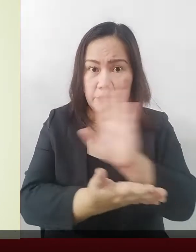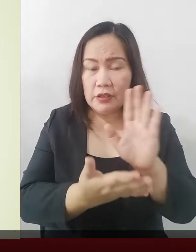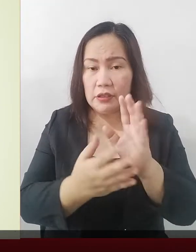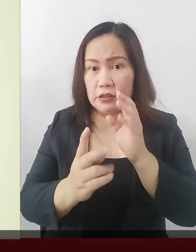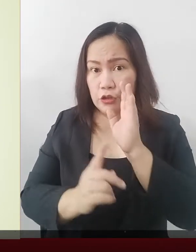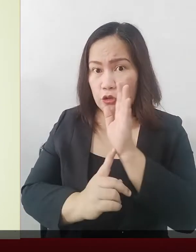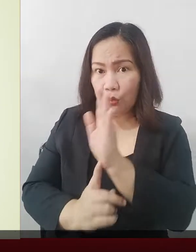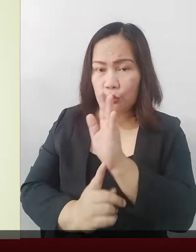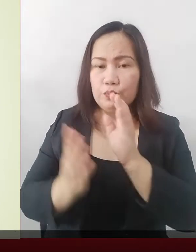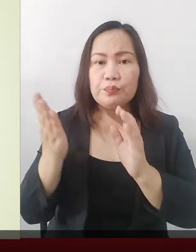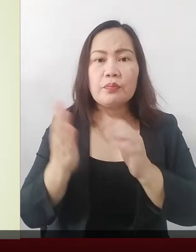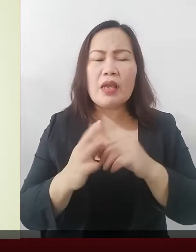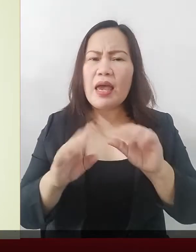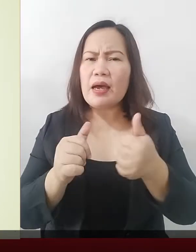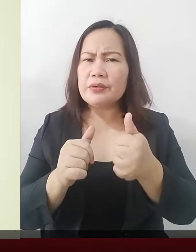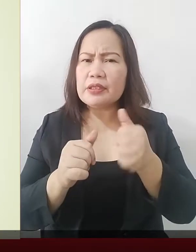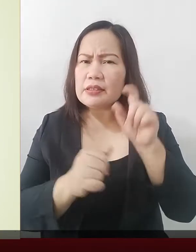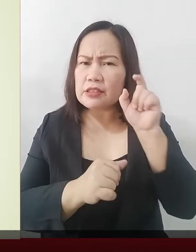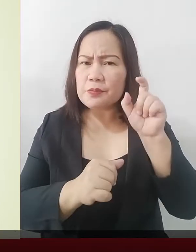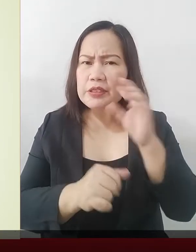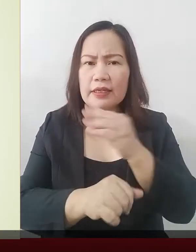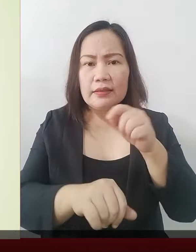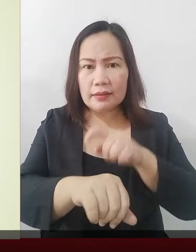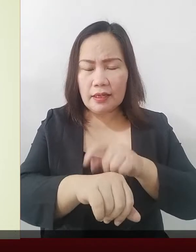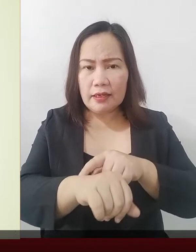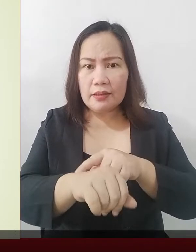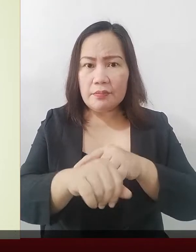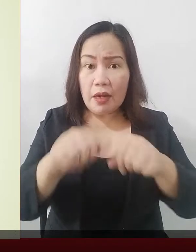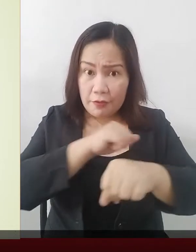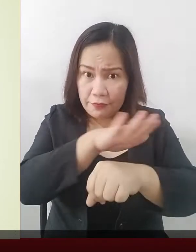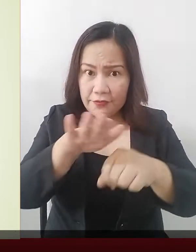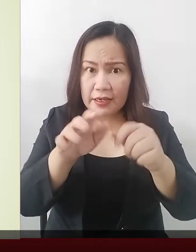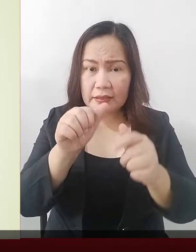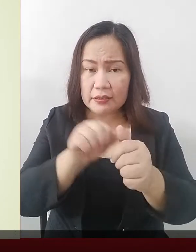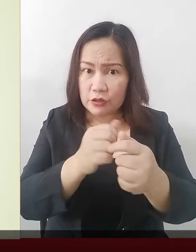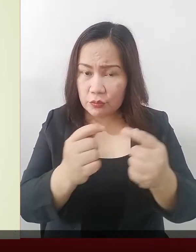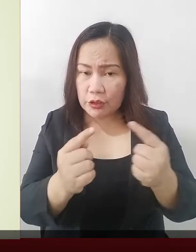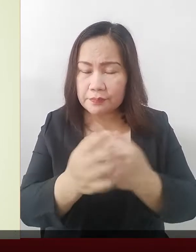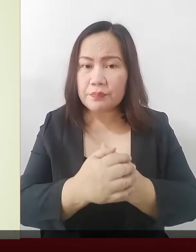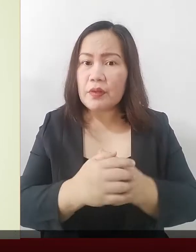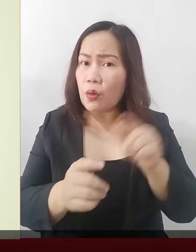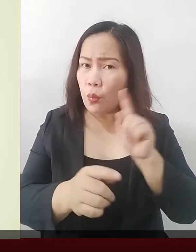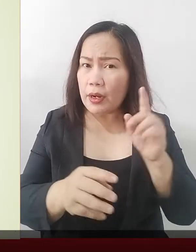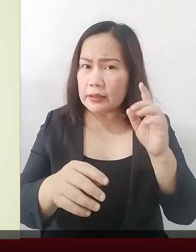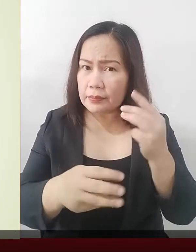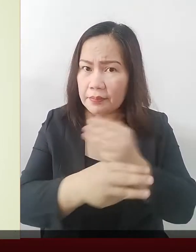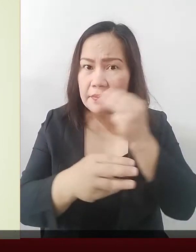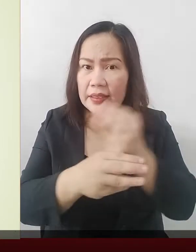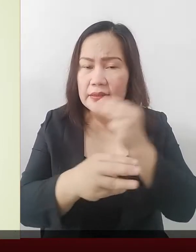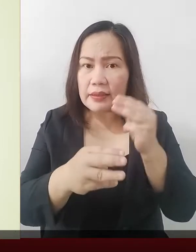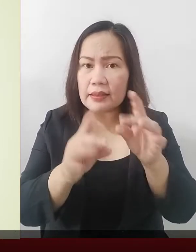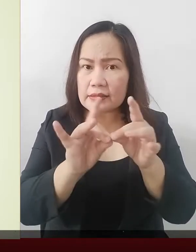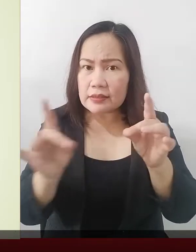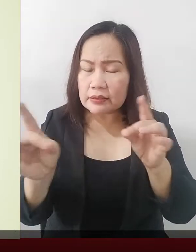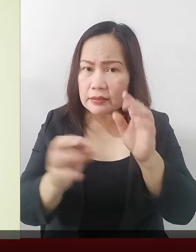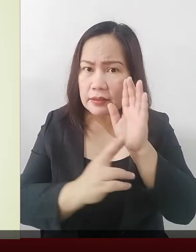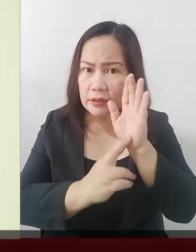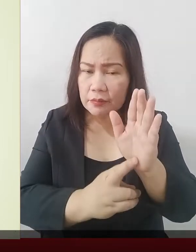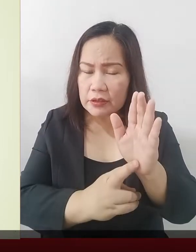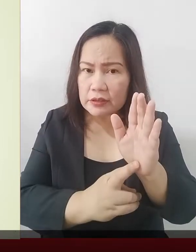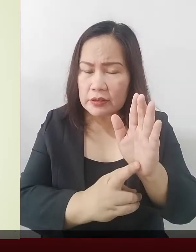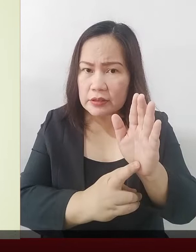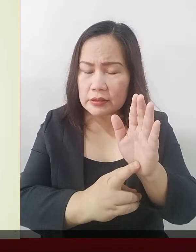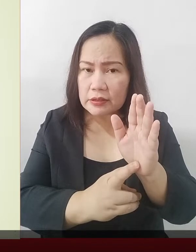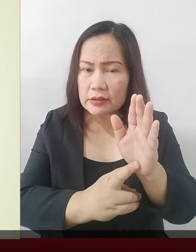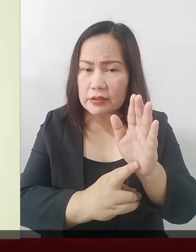is shown. How does the speed and the time affect each other? What mathematical statement represents